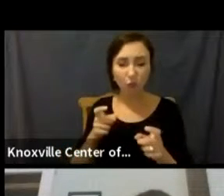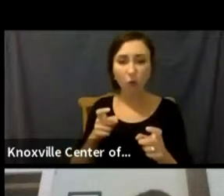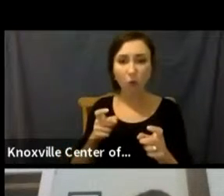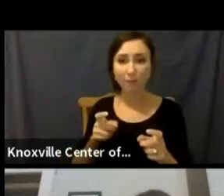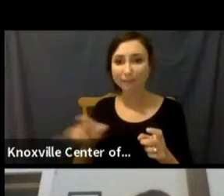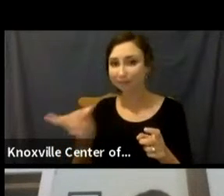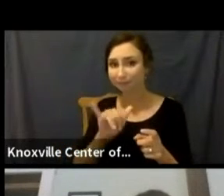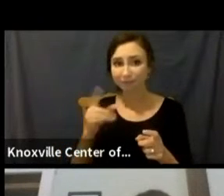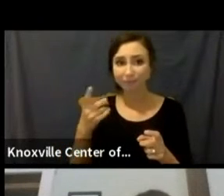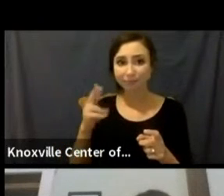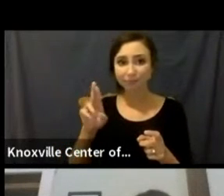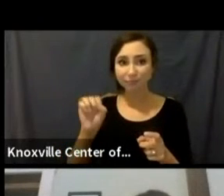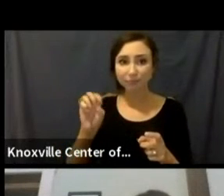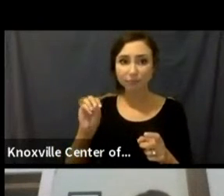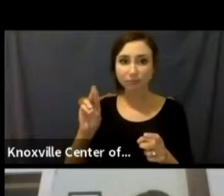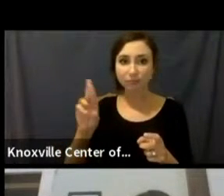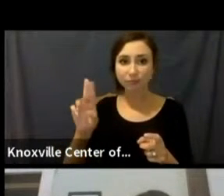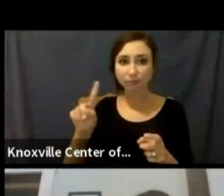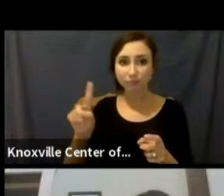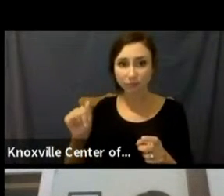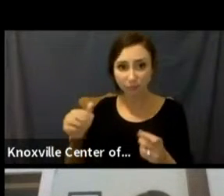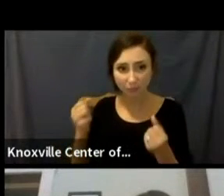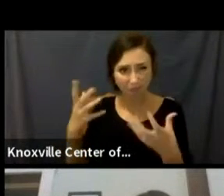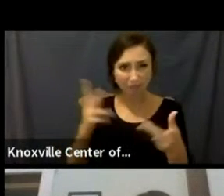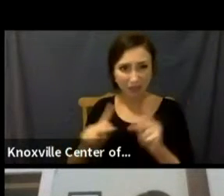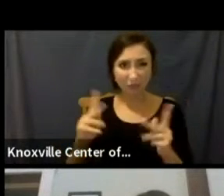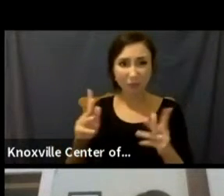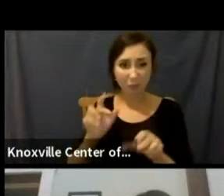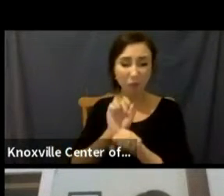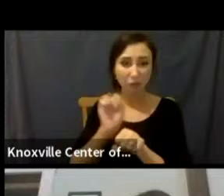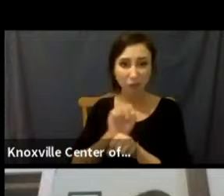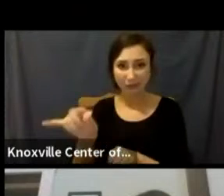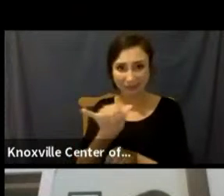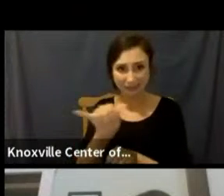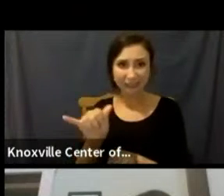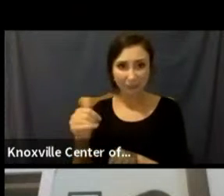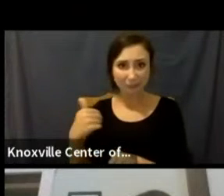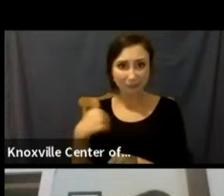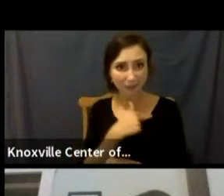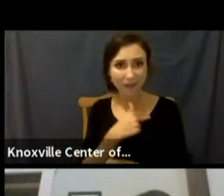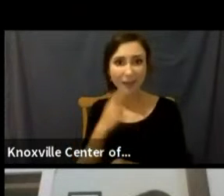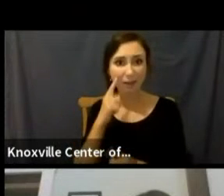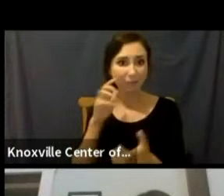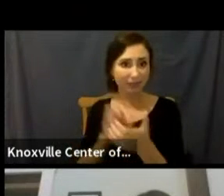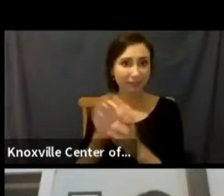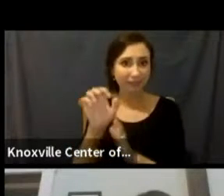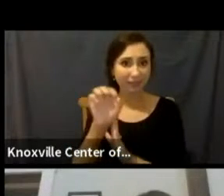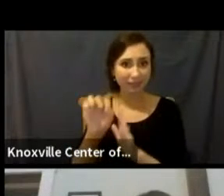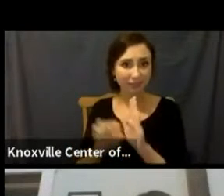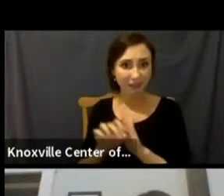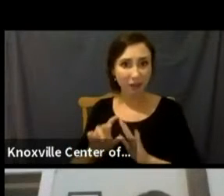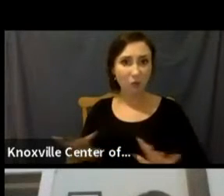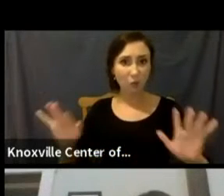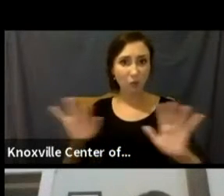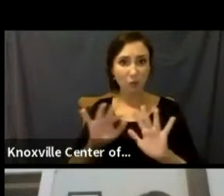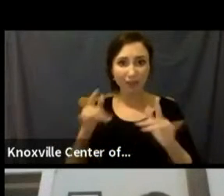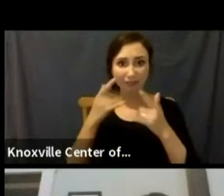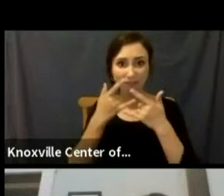many people in our field, I really believe that a statewide mask mandate,